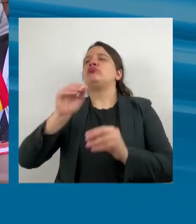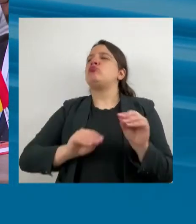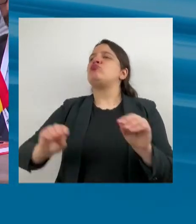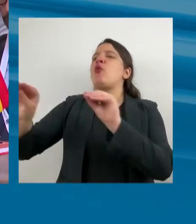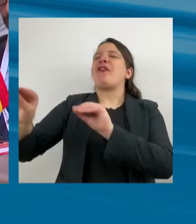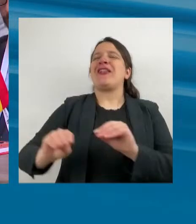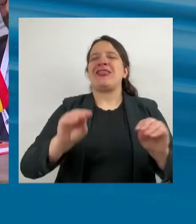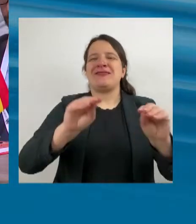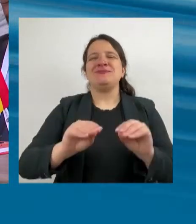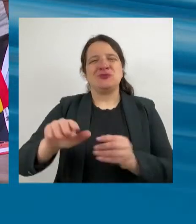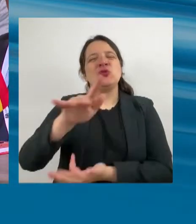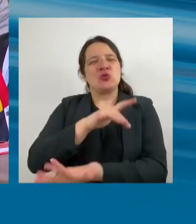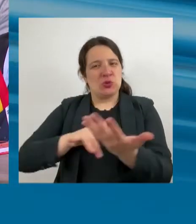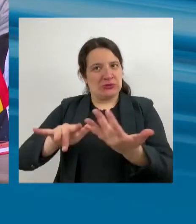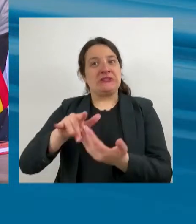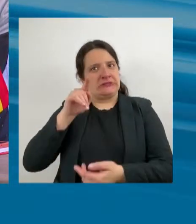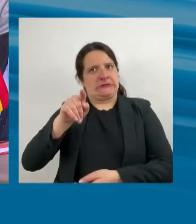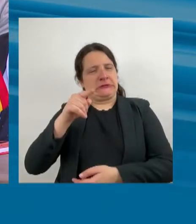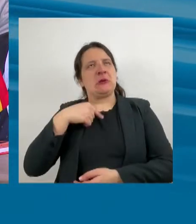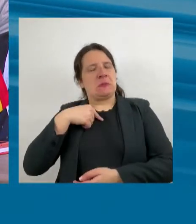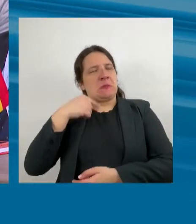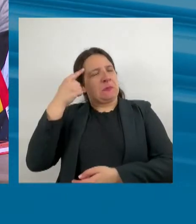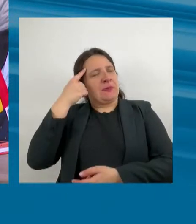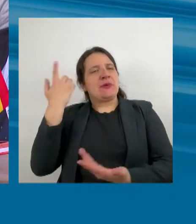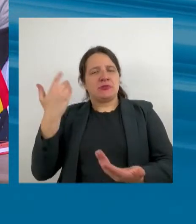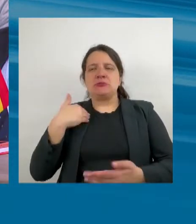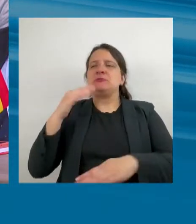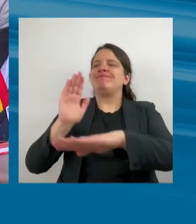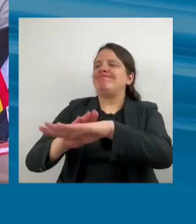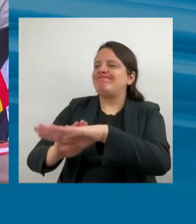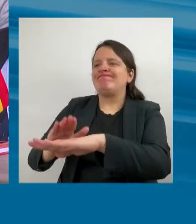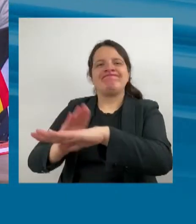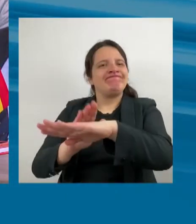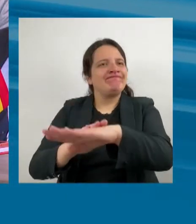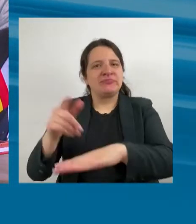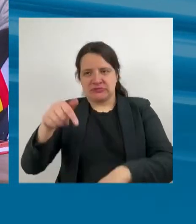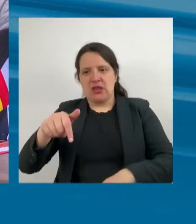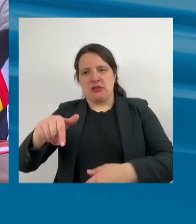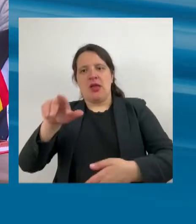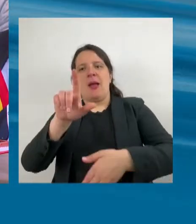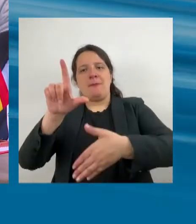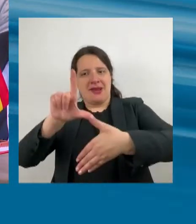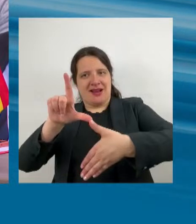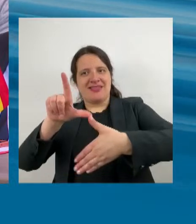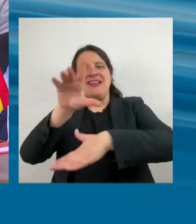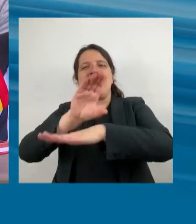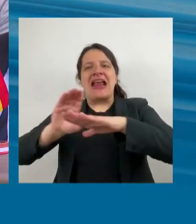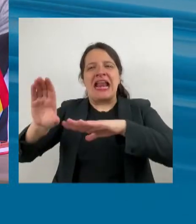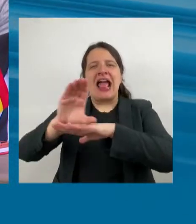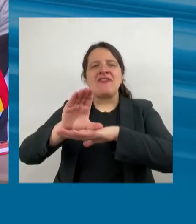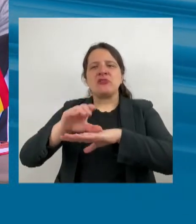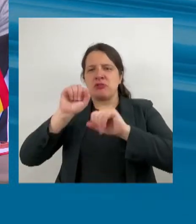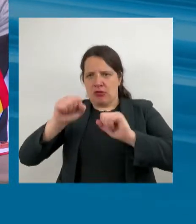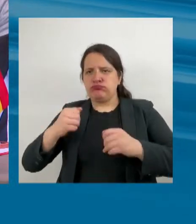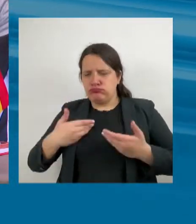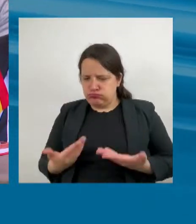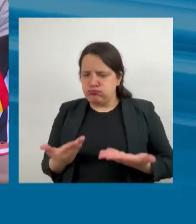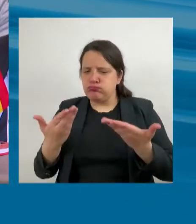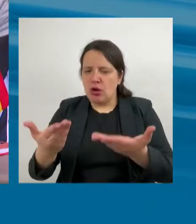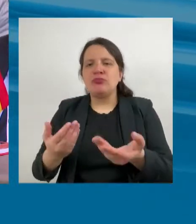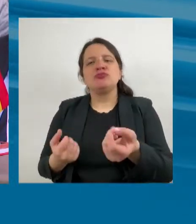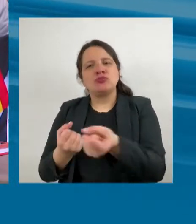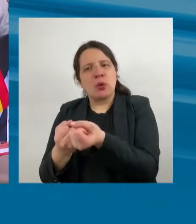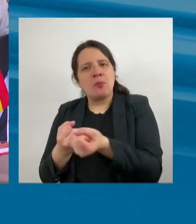have expanded our outreach in Latin America and the Caribbean, such as through USAID's inclusive development programs